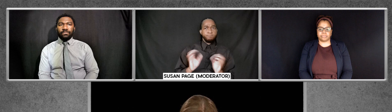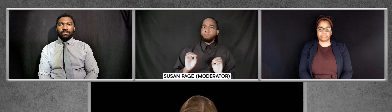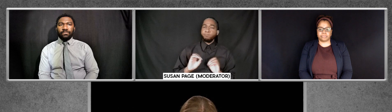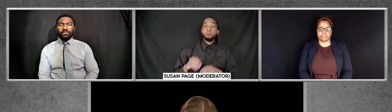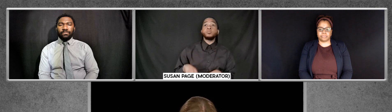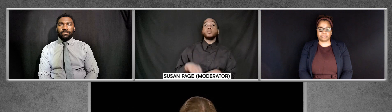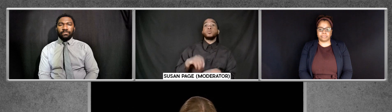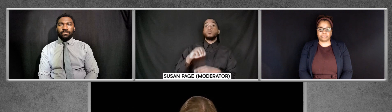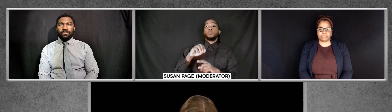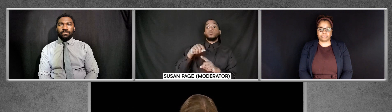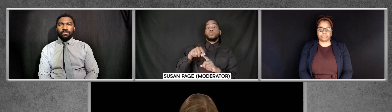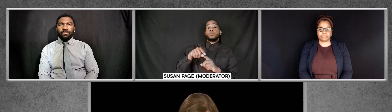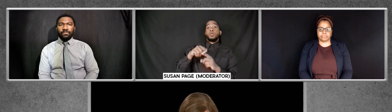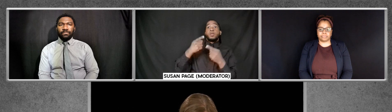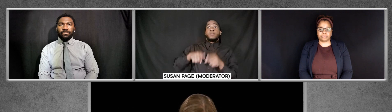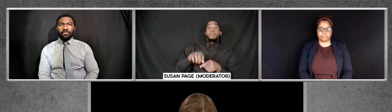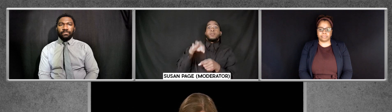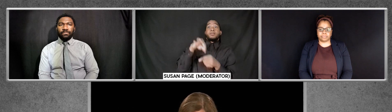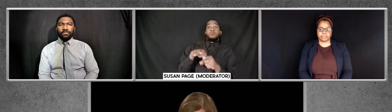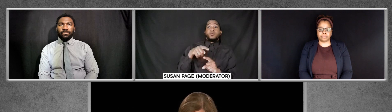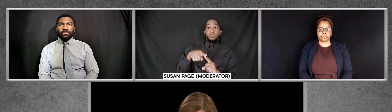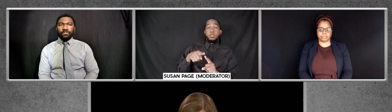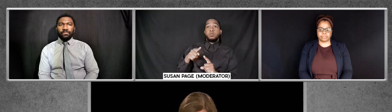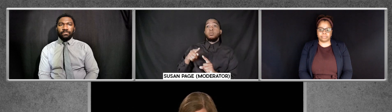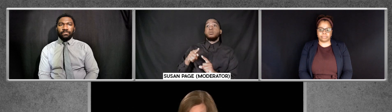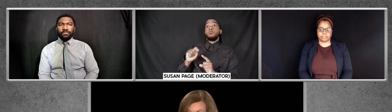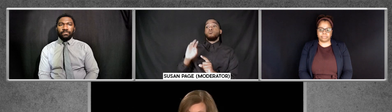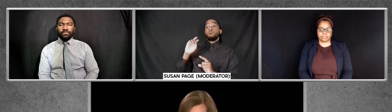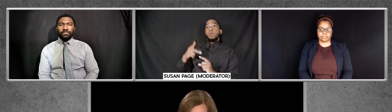days, President Trump's doctors have given misleading answers or